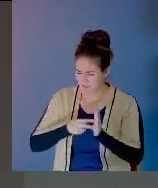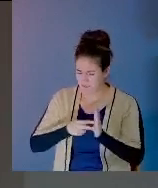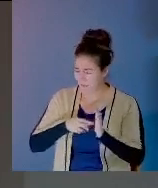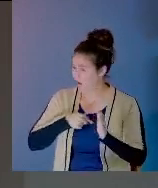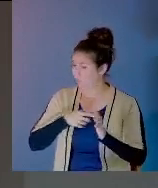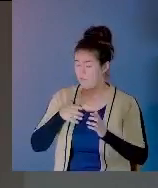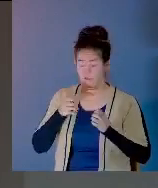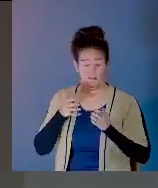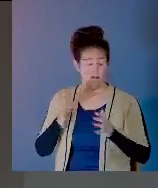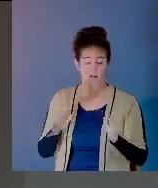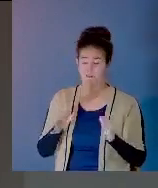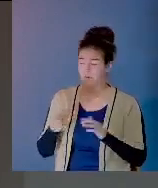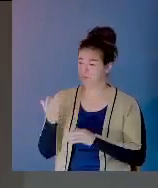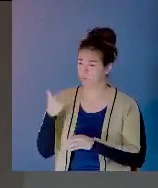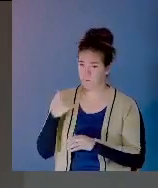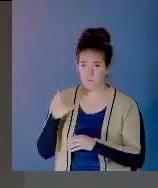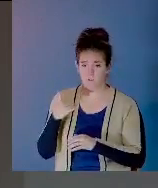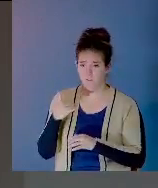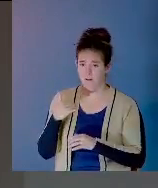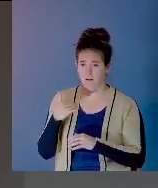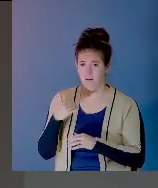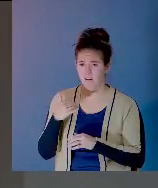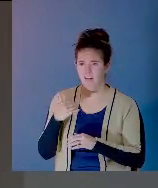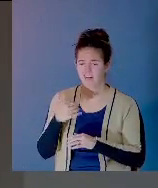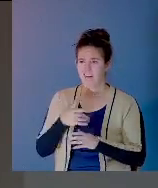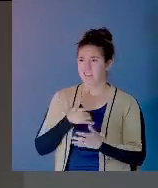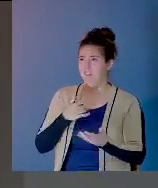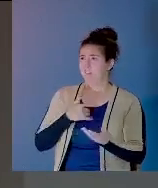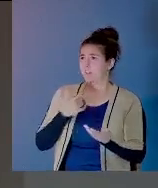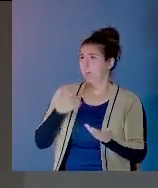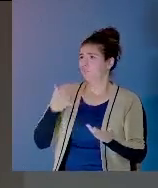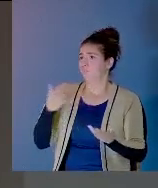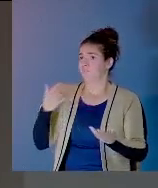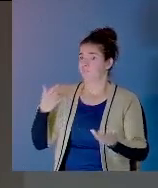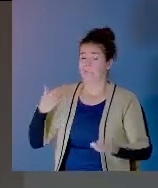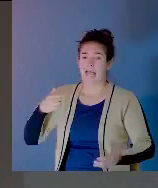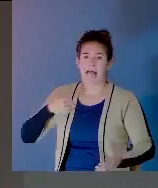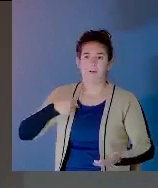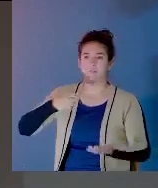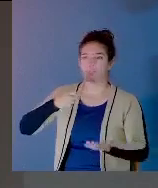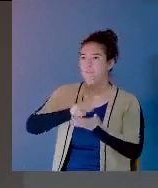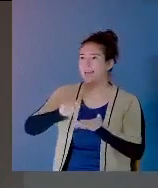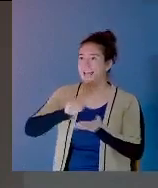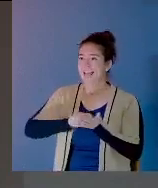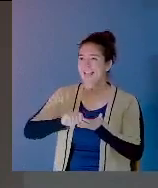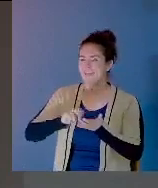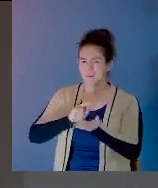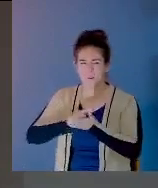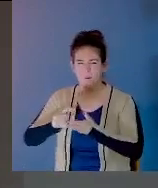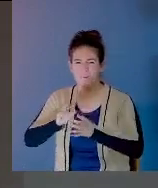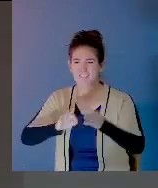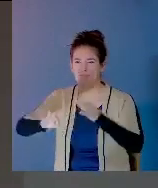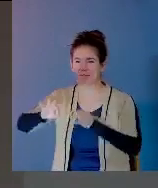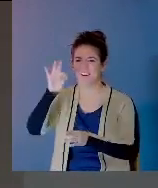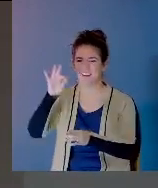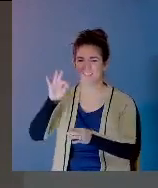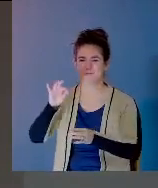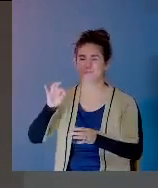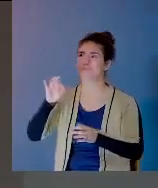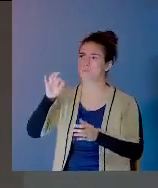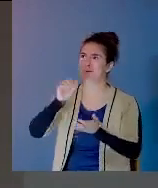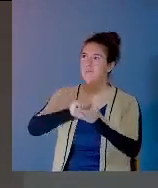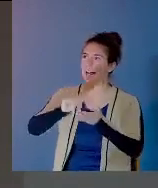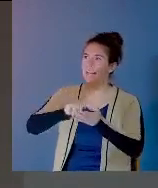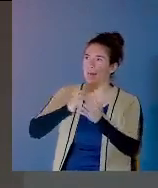and I just felt like I was the pen and the Holy Spirit was the writer. Awesome. So this is the poem I'm going to read. It's called In the Name of